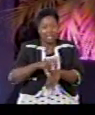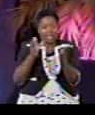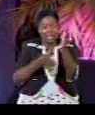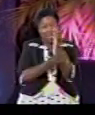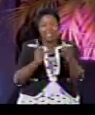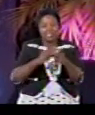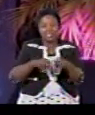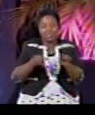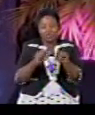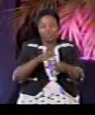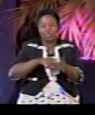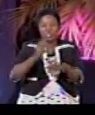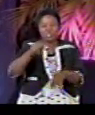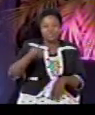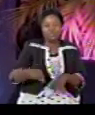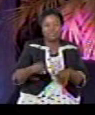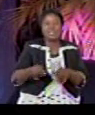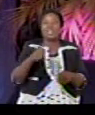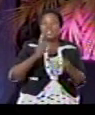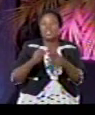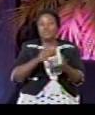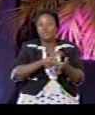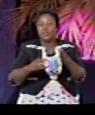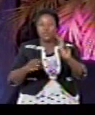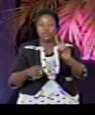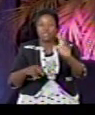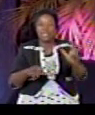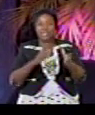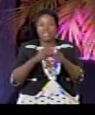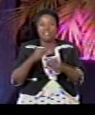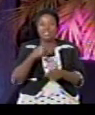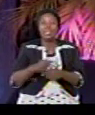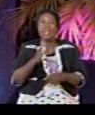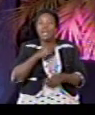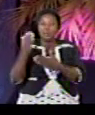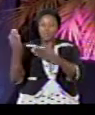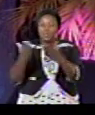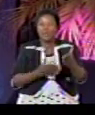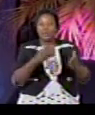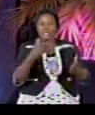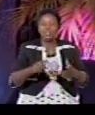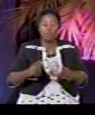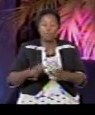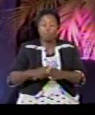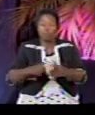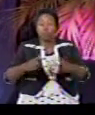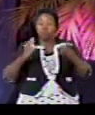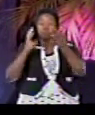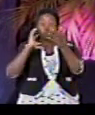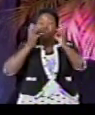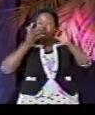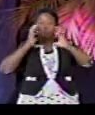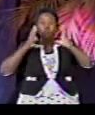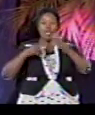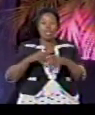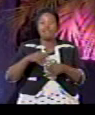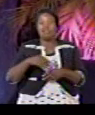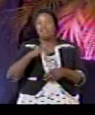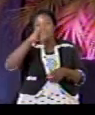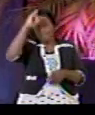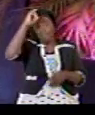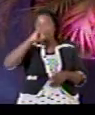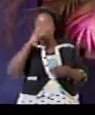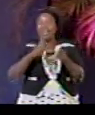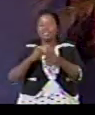feet. And in verse 23, it says, and bring hither the fatted calf, and kill it, and let us